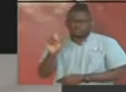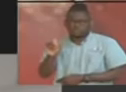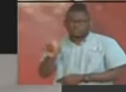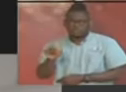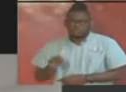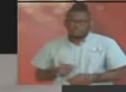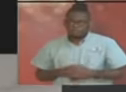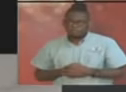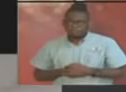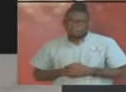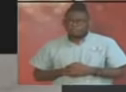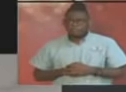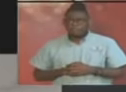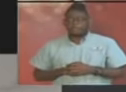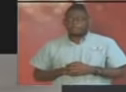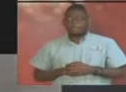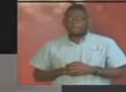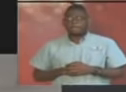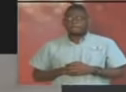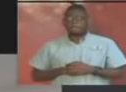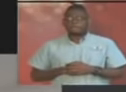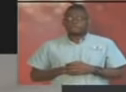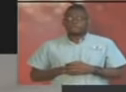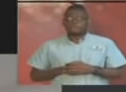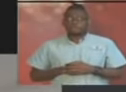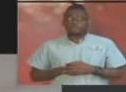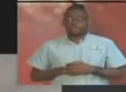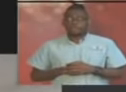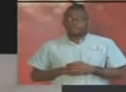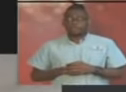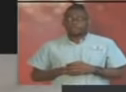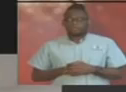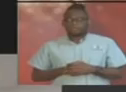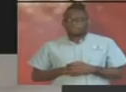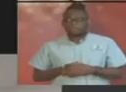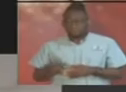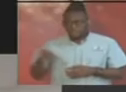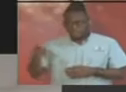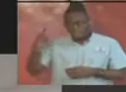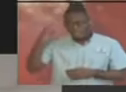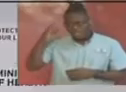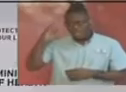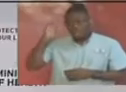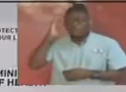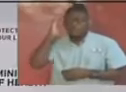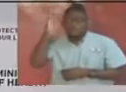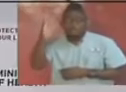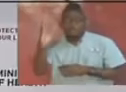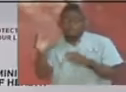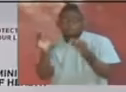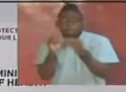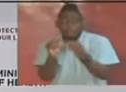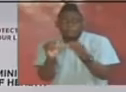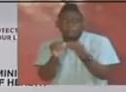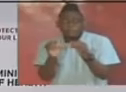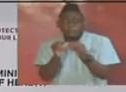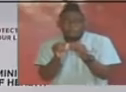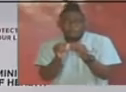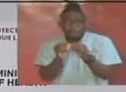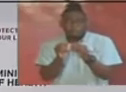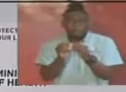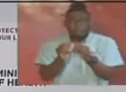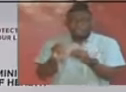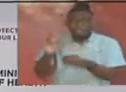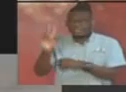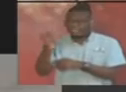organized sporting leagues to resume since our numbers are low? Thank you. Sorry, Ms. Can you Lindo, repeat could the you second repeat the question, second please?